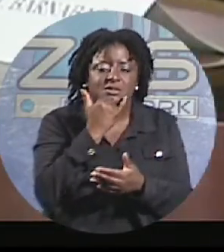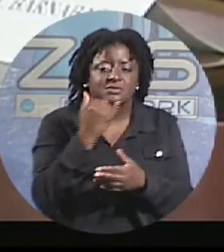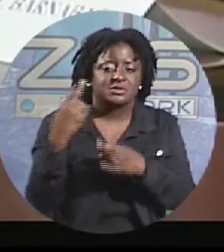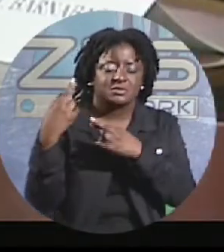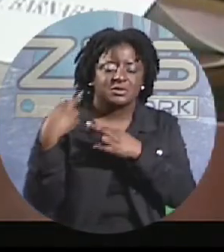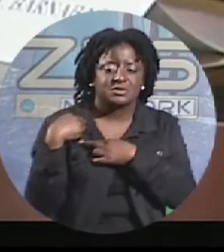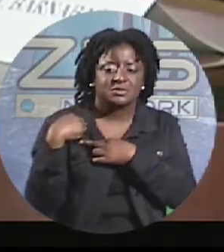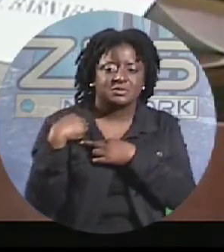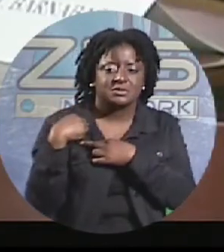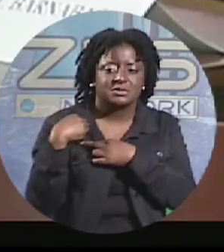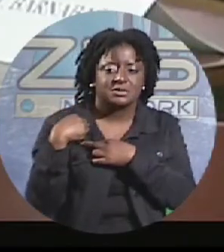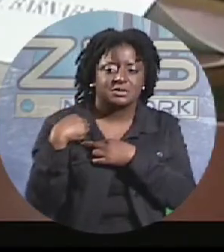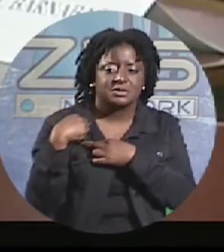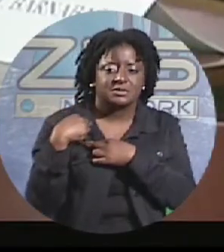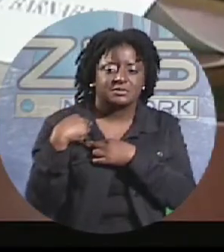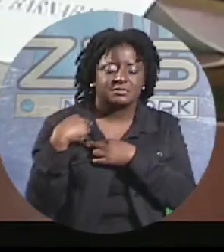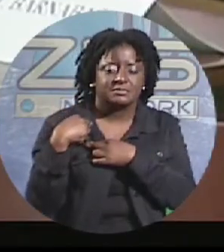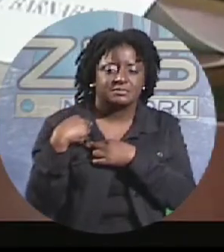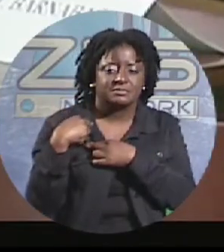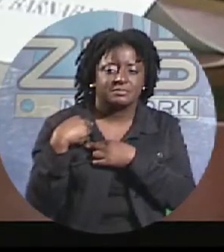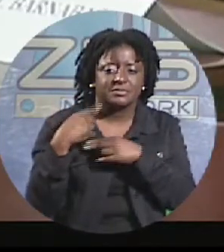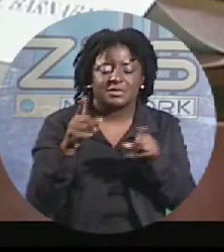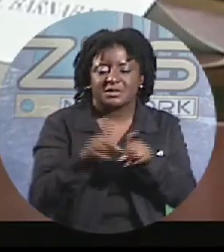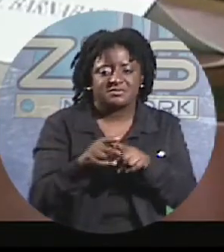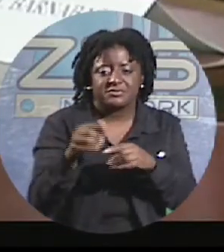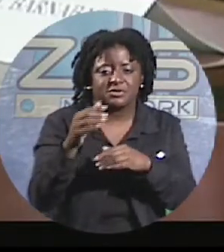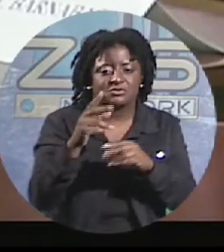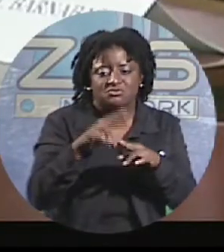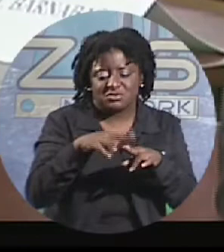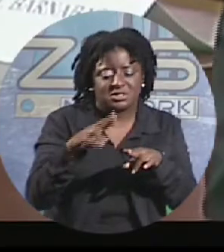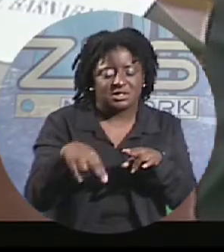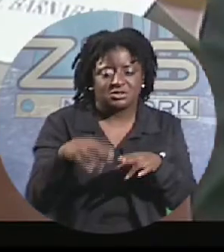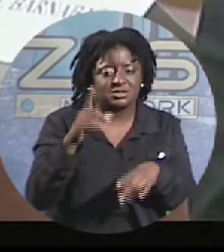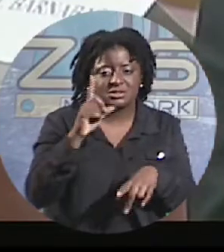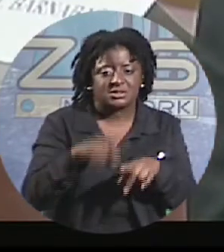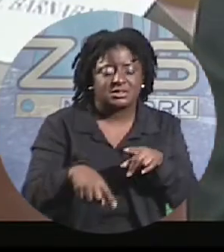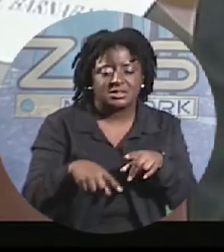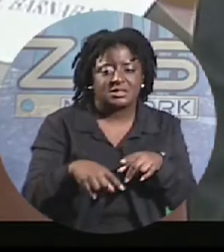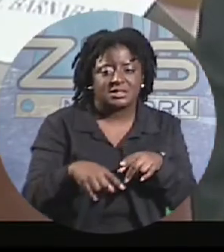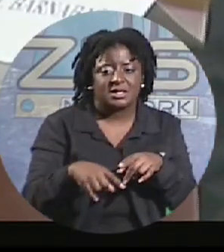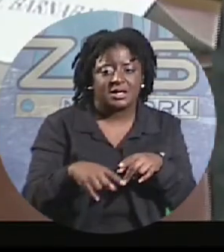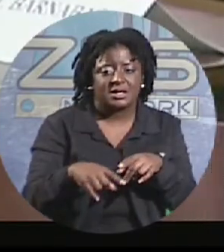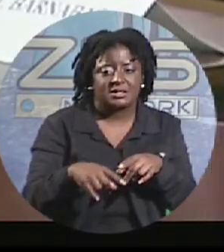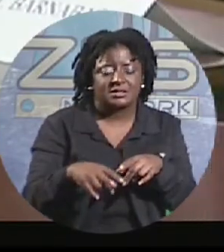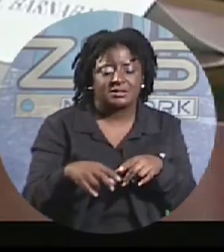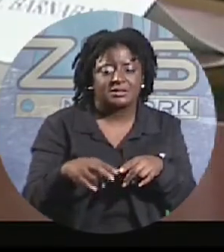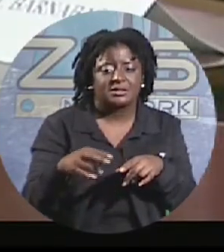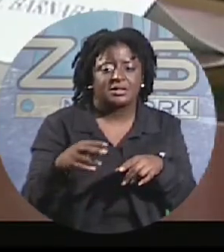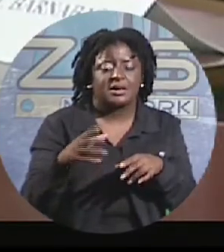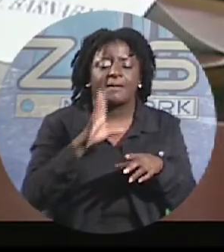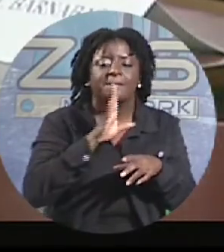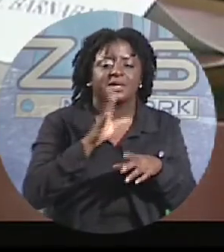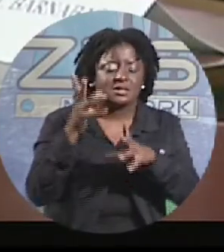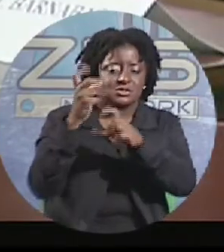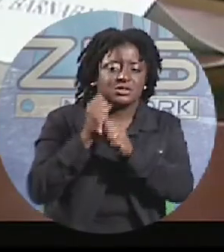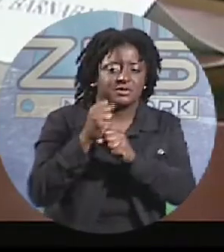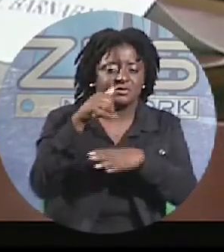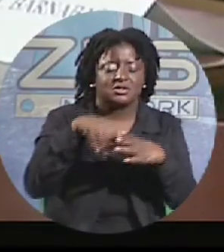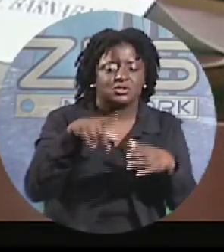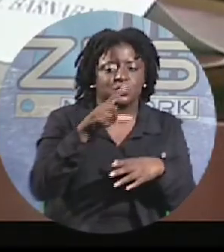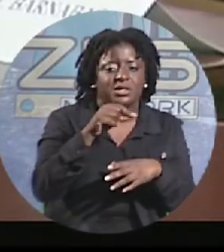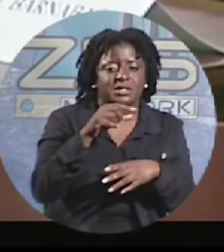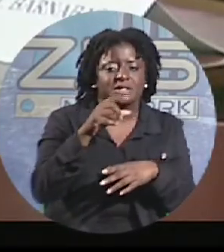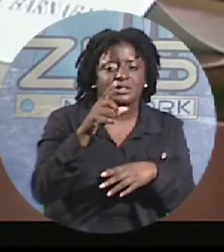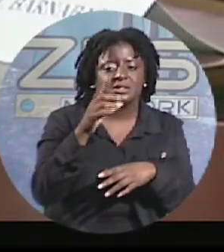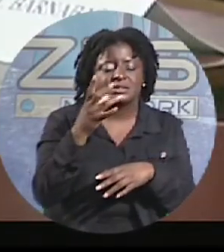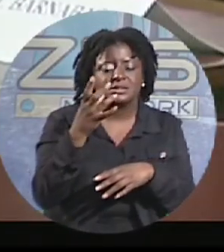VAT removals or even reductions could not reasonably and responsibly be achieved in this